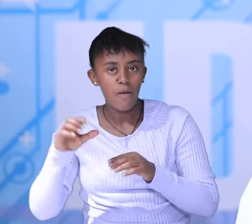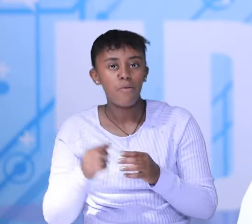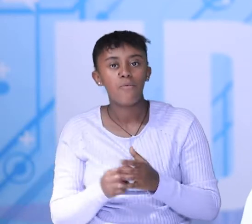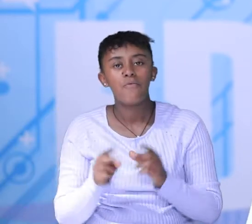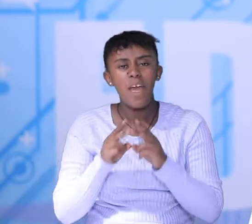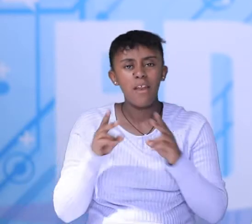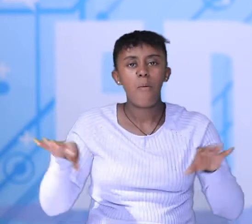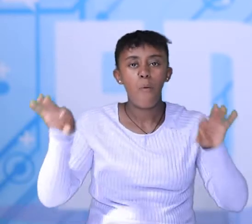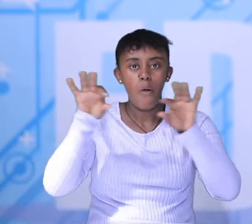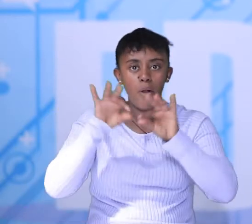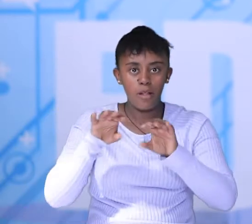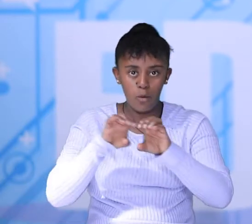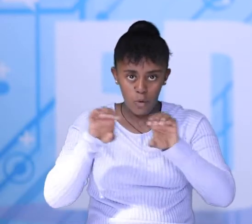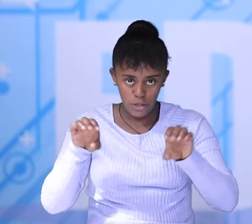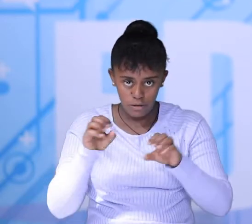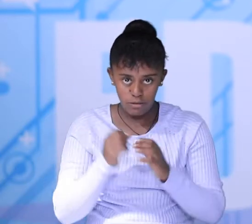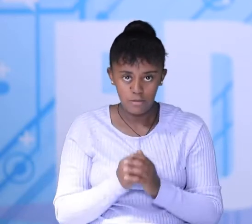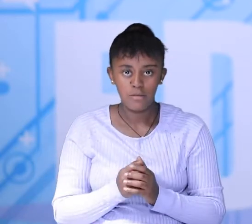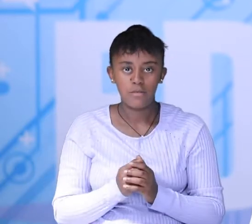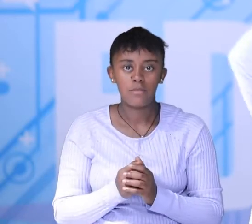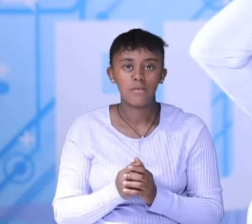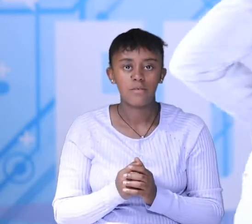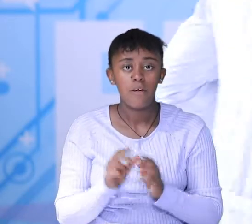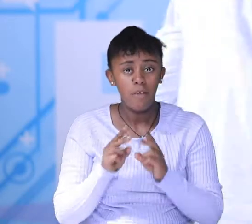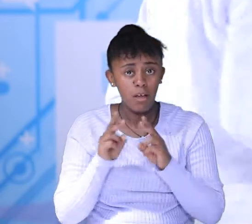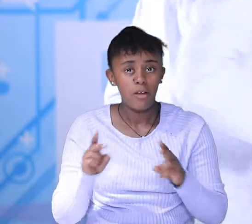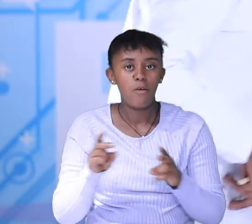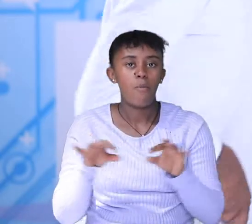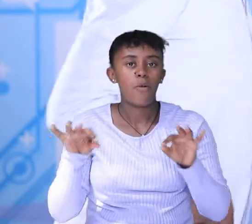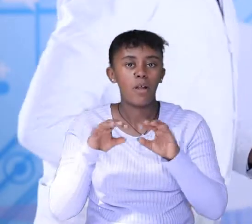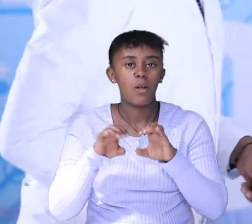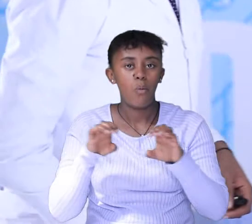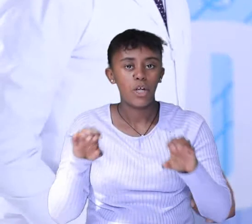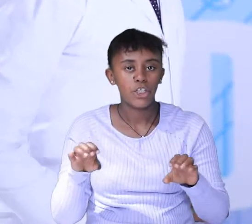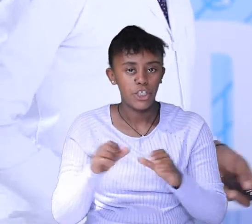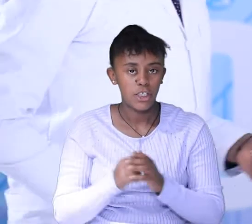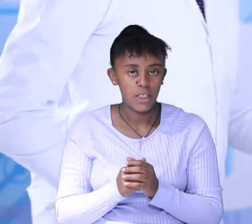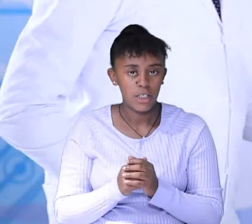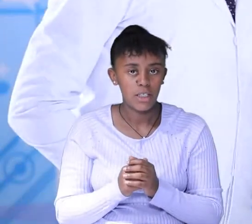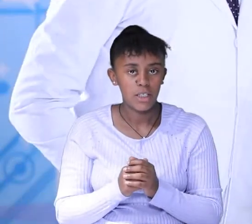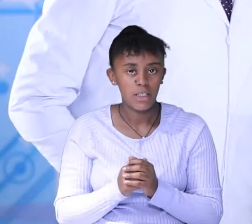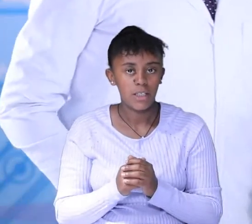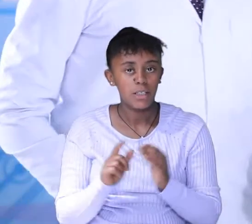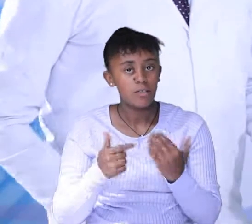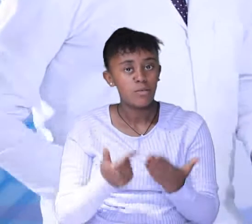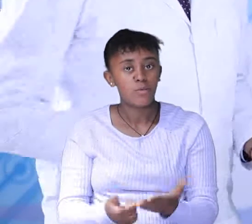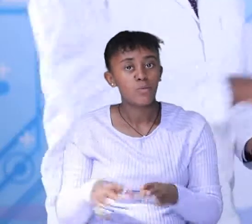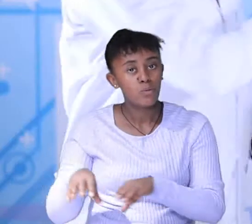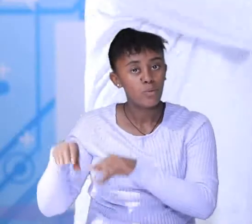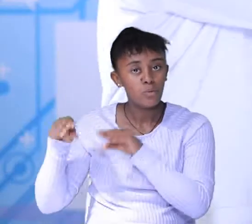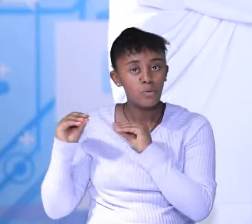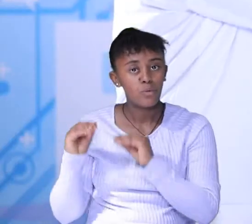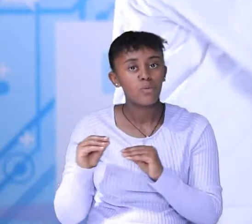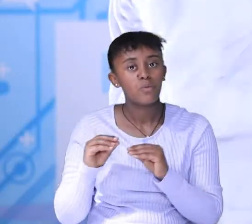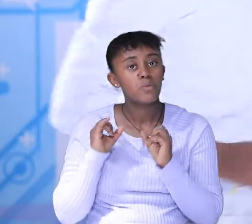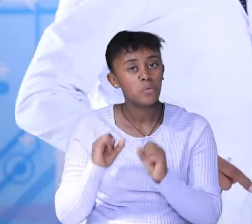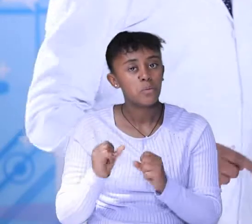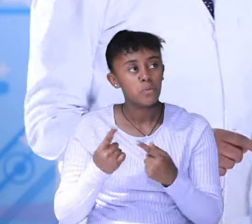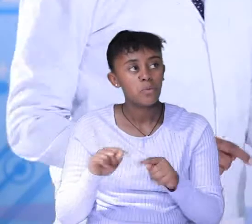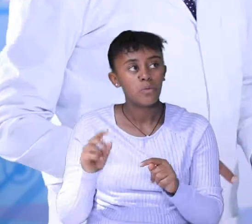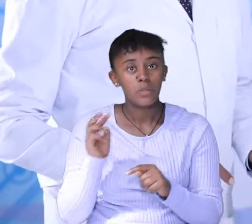point charged particle. And now what if this current carrying conductor is oriented as